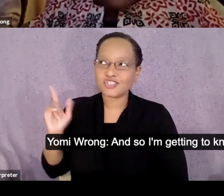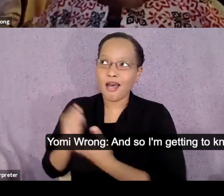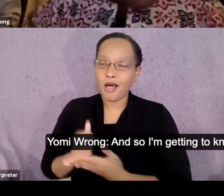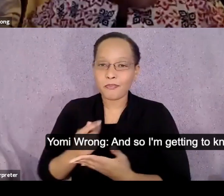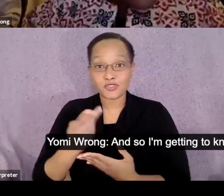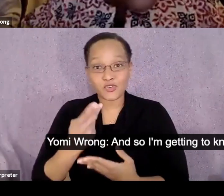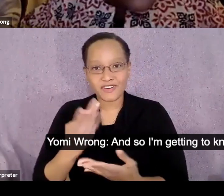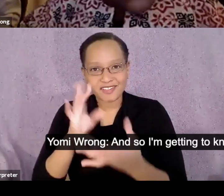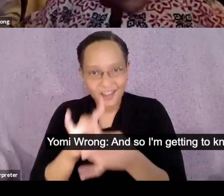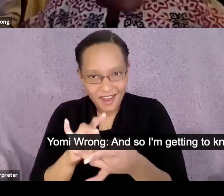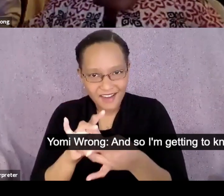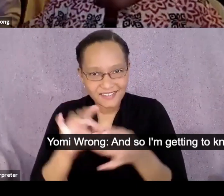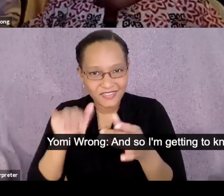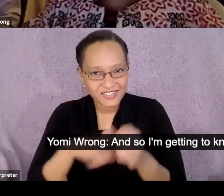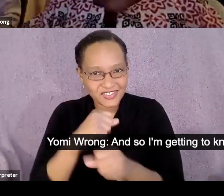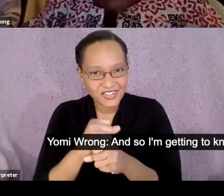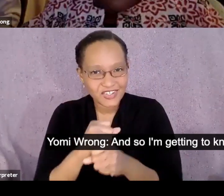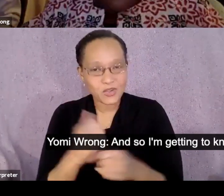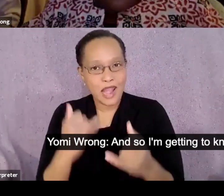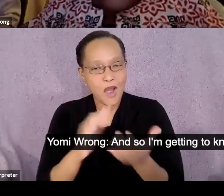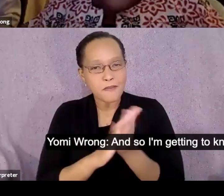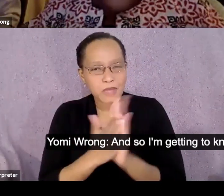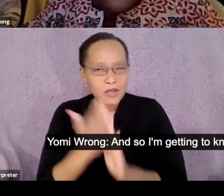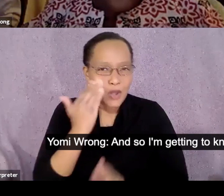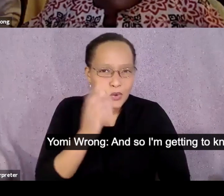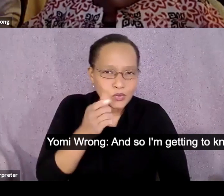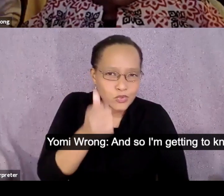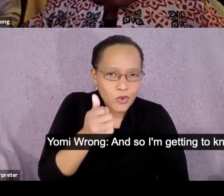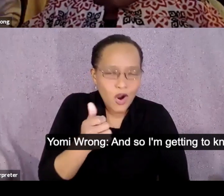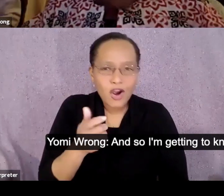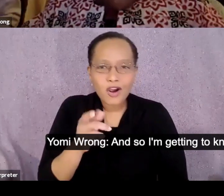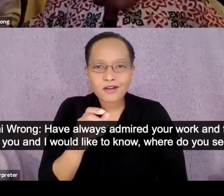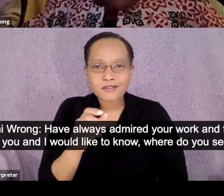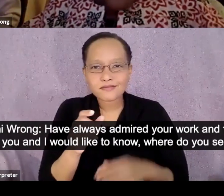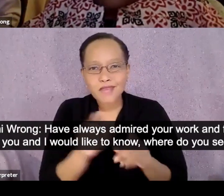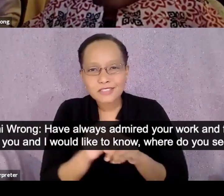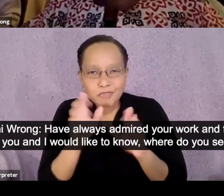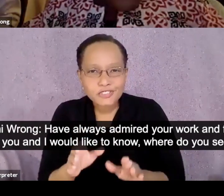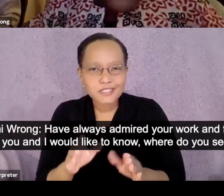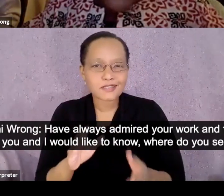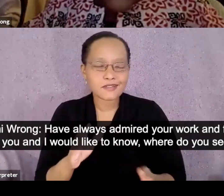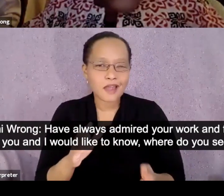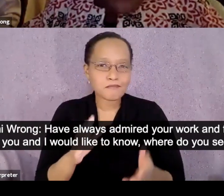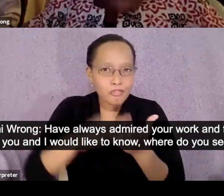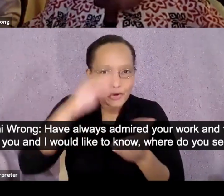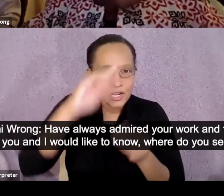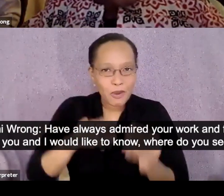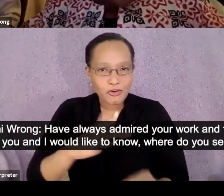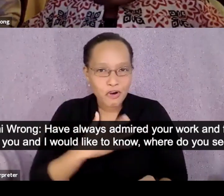And so I'm getting to know you as a person, getting to know your heart, have always admired your